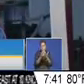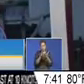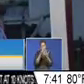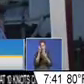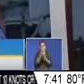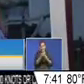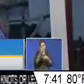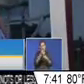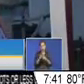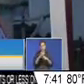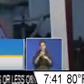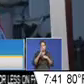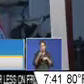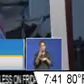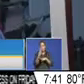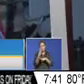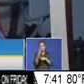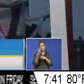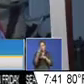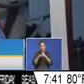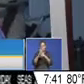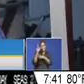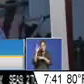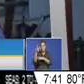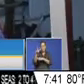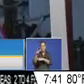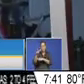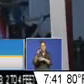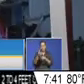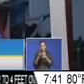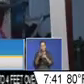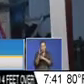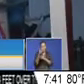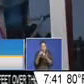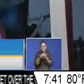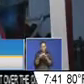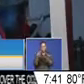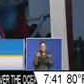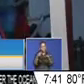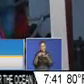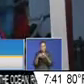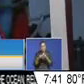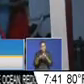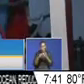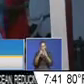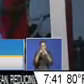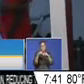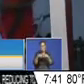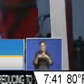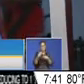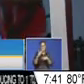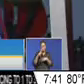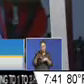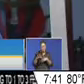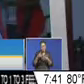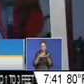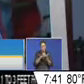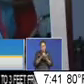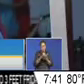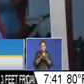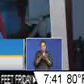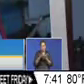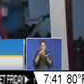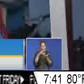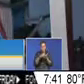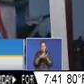got a response like 2 months later. Came through the mail. The mailing system is lousy. You send me a letter in the mail